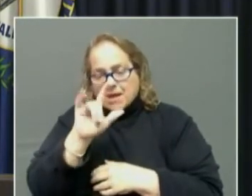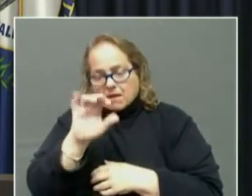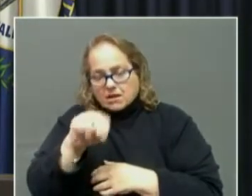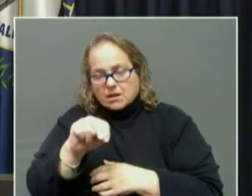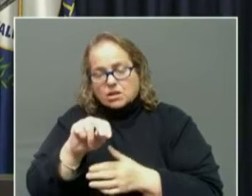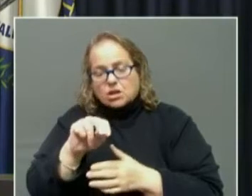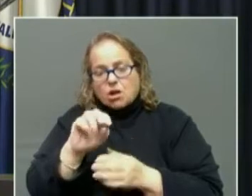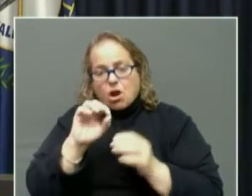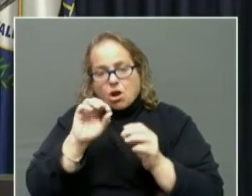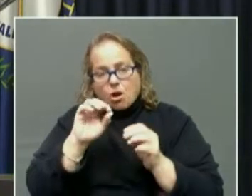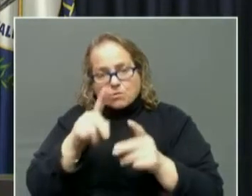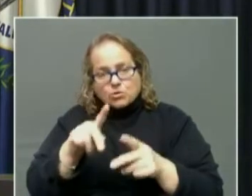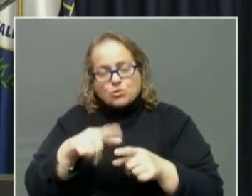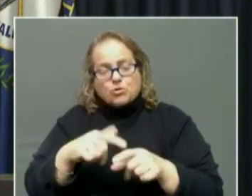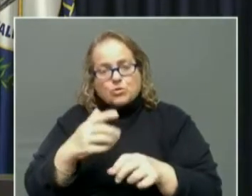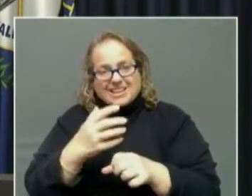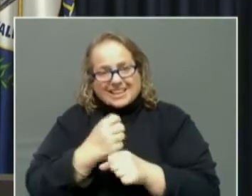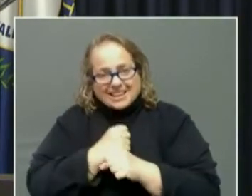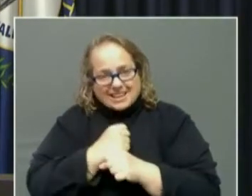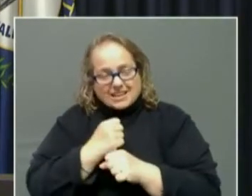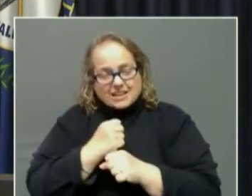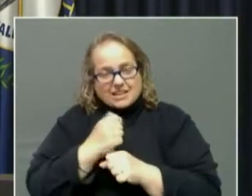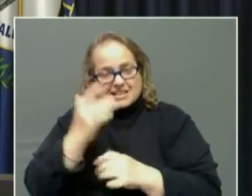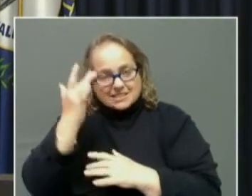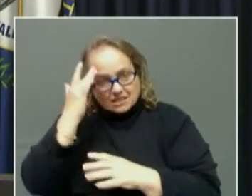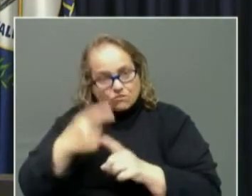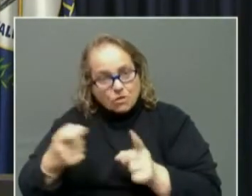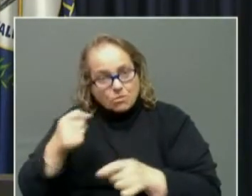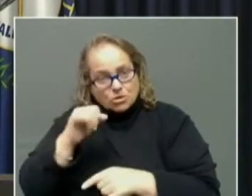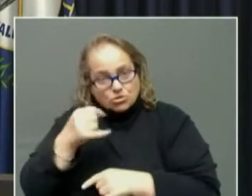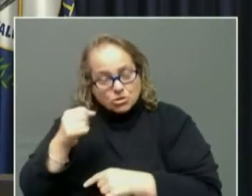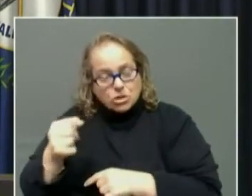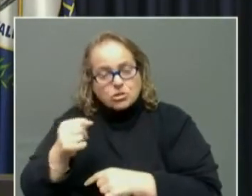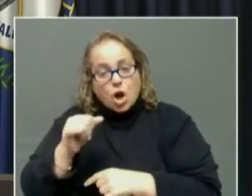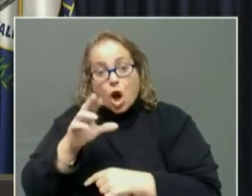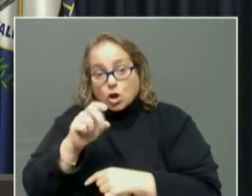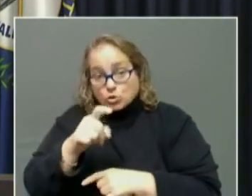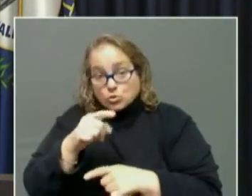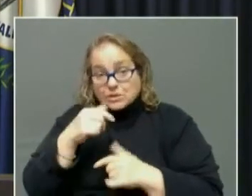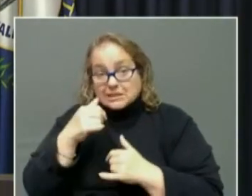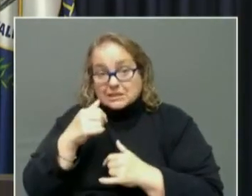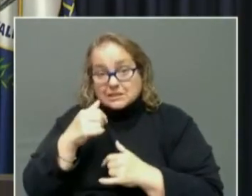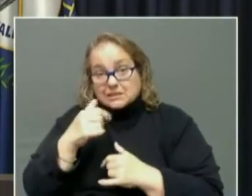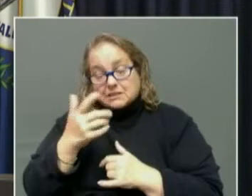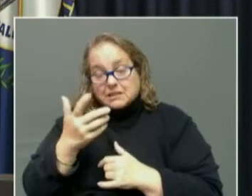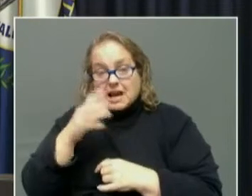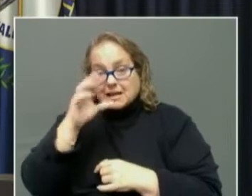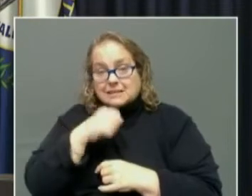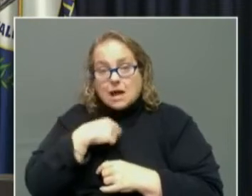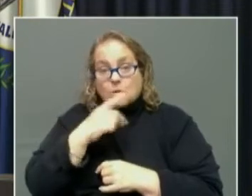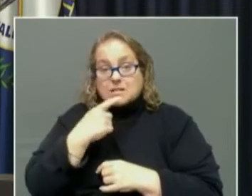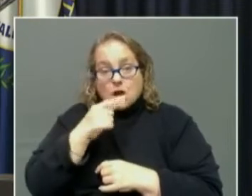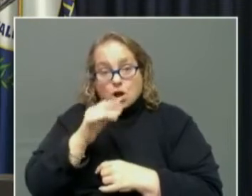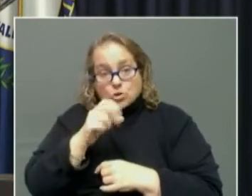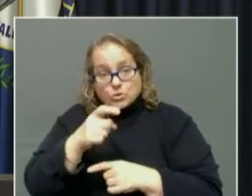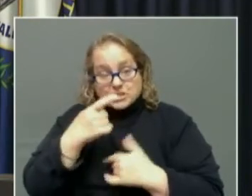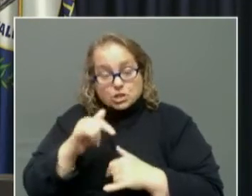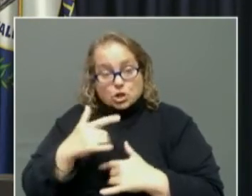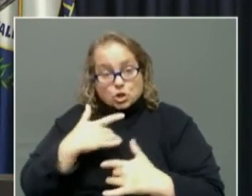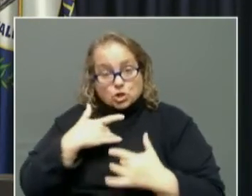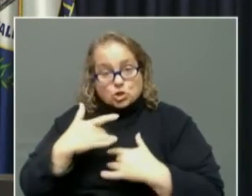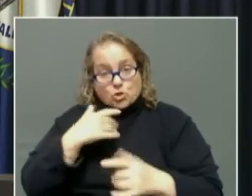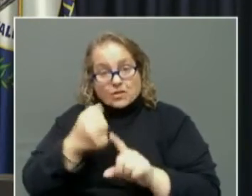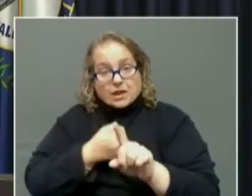terms of this concern. Are you still, I guess I'll say, concerned of the impact this could have